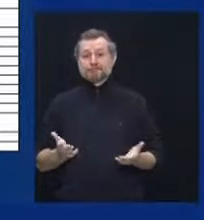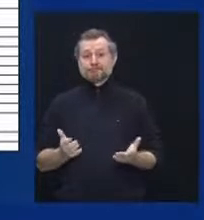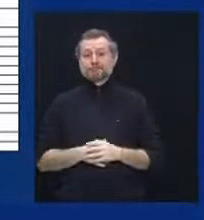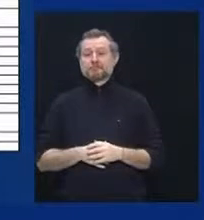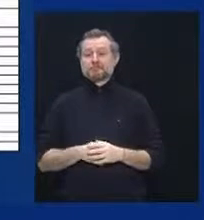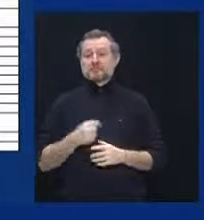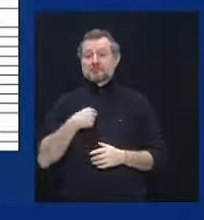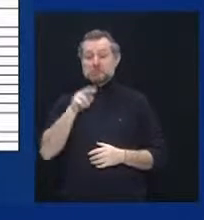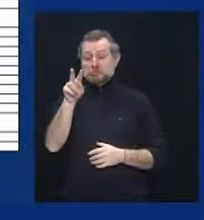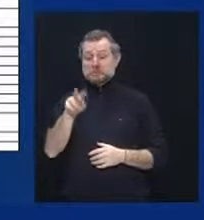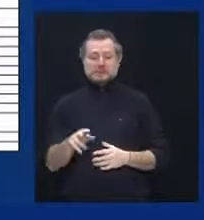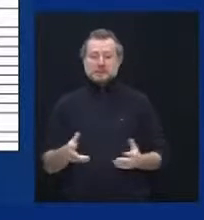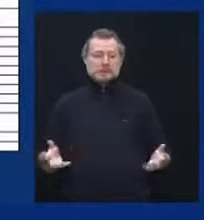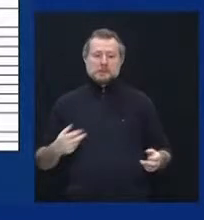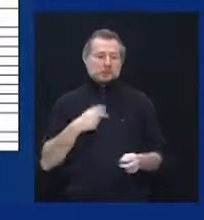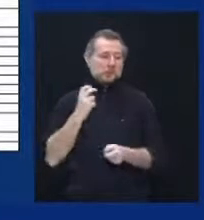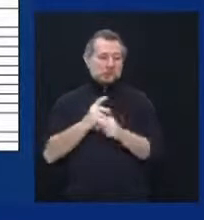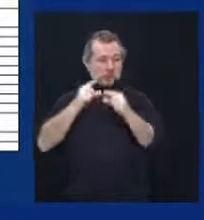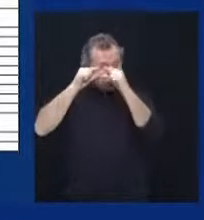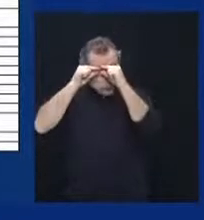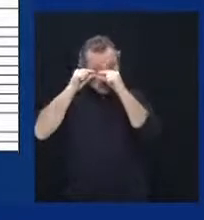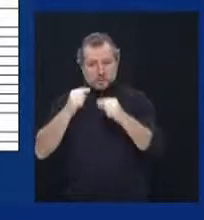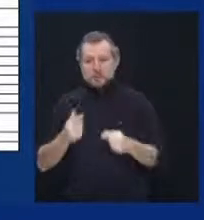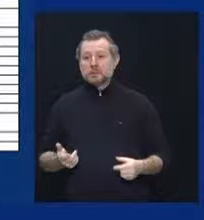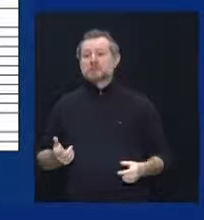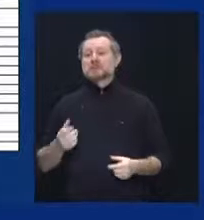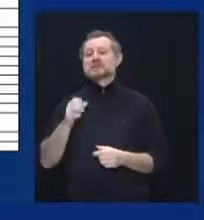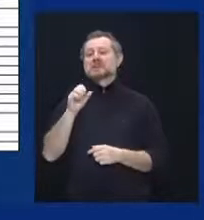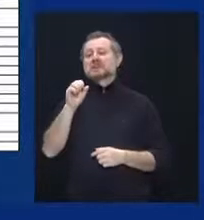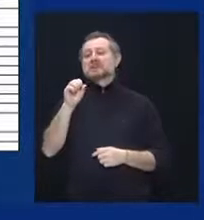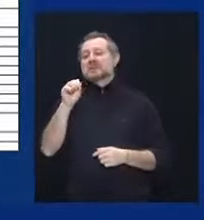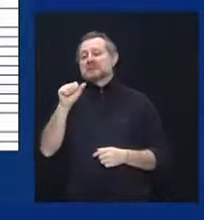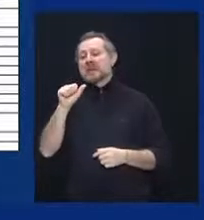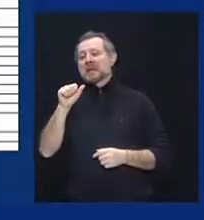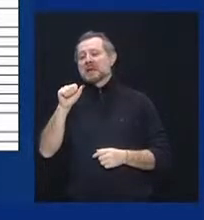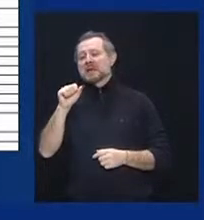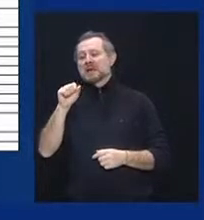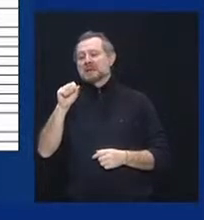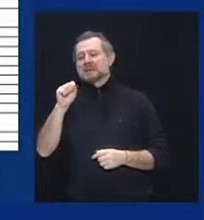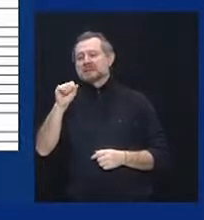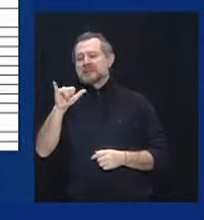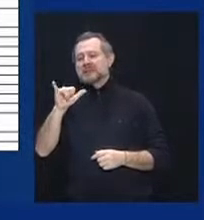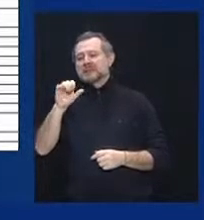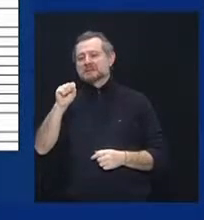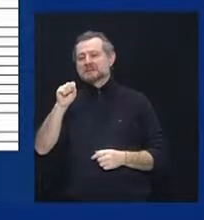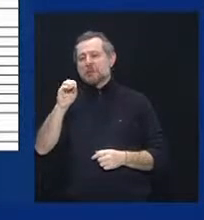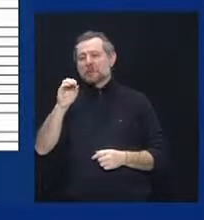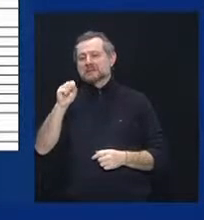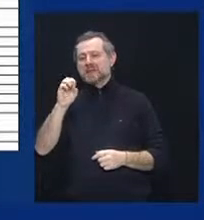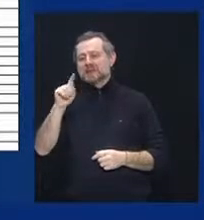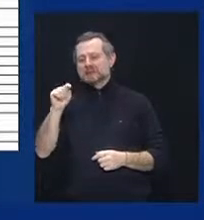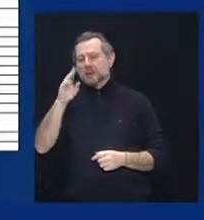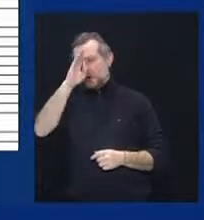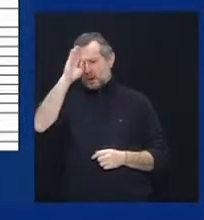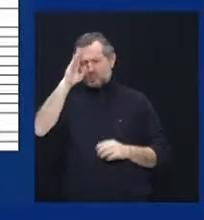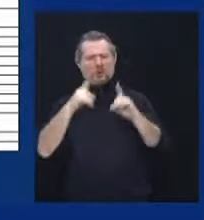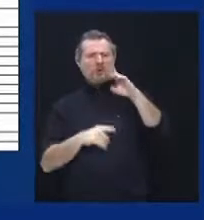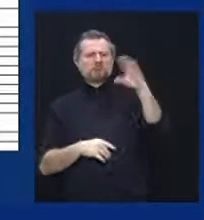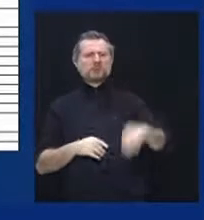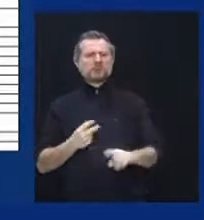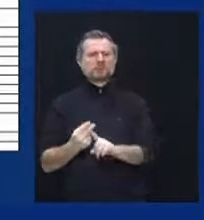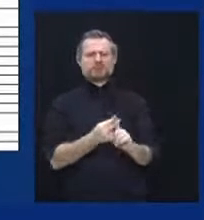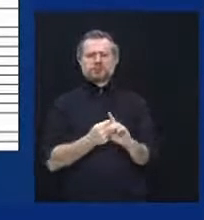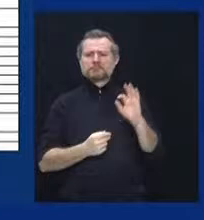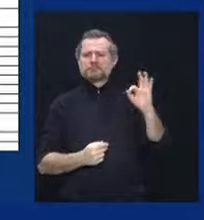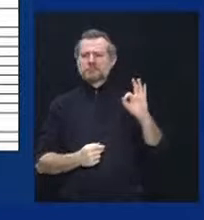read. Syosset Hospital, 100%. Great job. Cayuga Medical Center, 100%. Great job. Staten Island University